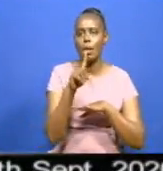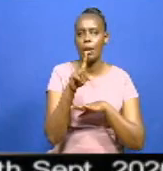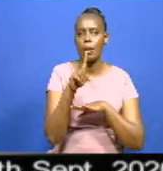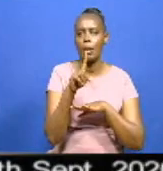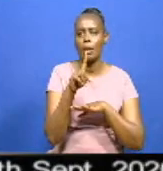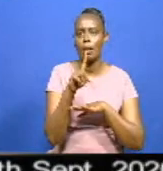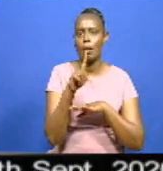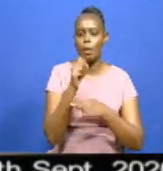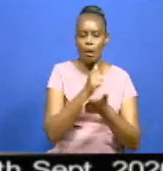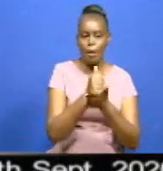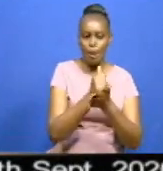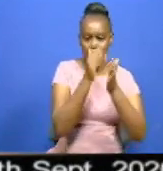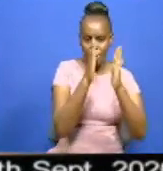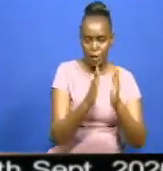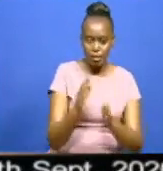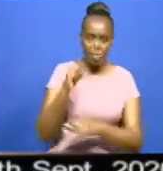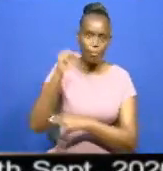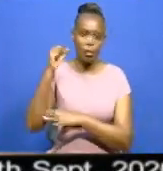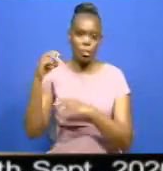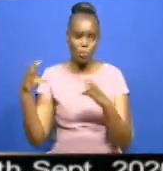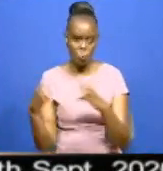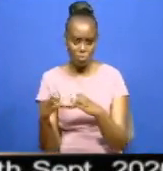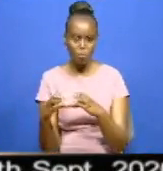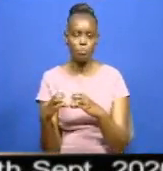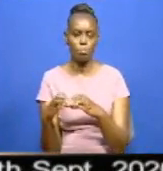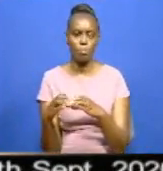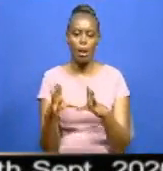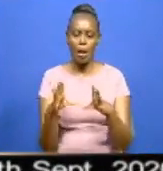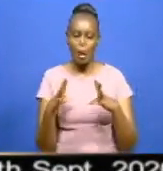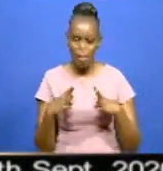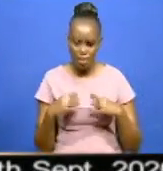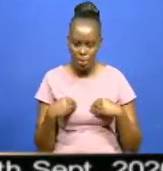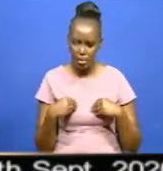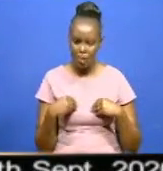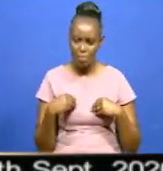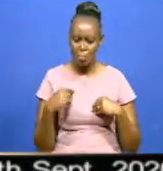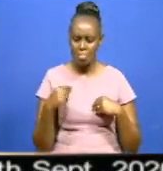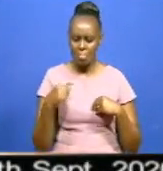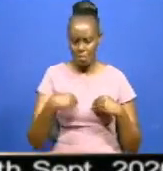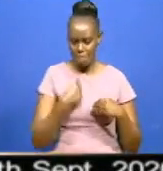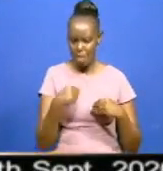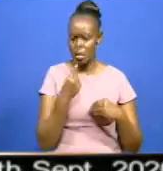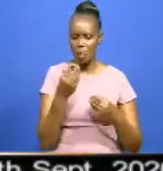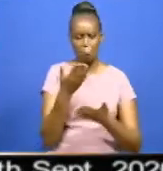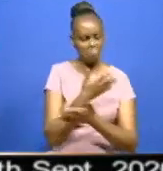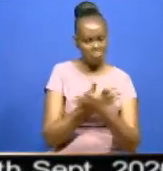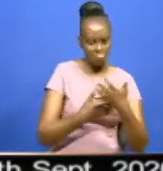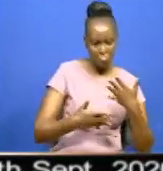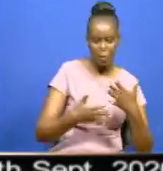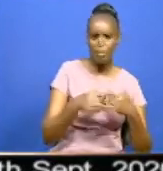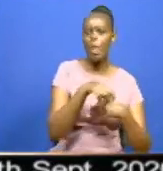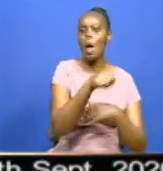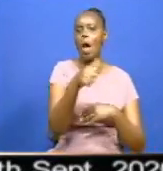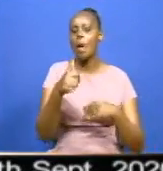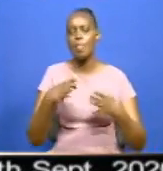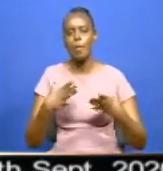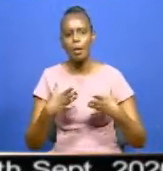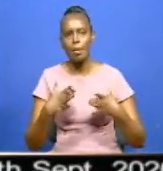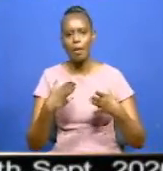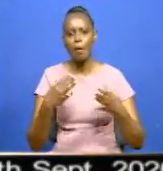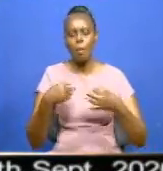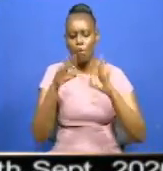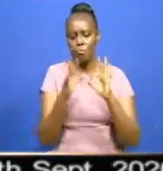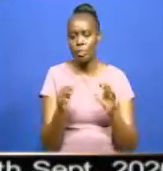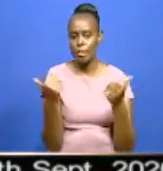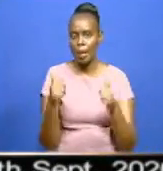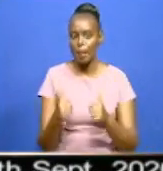the register of political parties, because I must admit that I've not interacted with the other candidates.